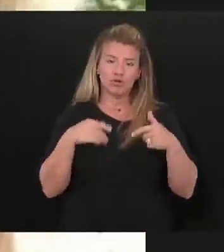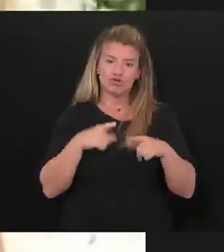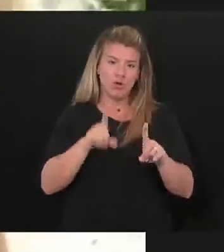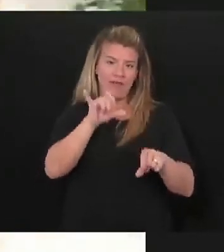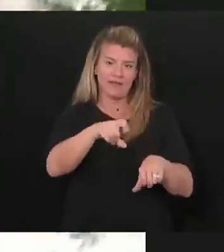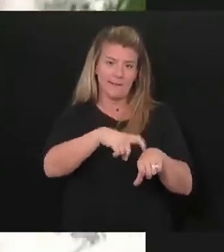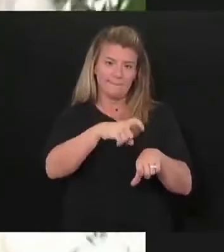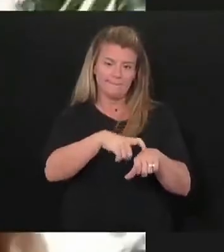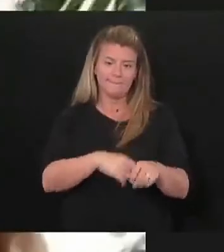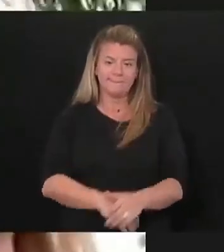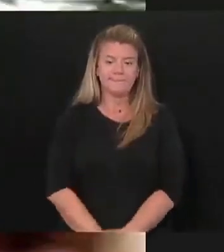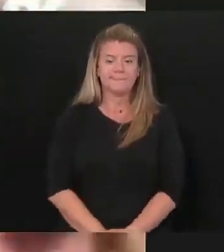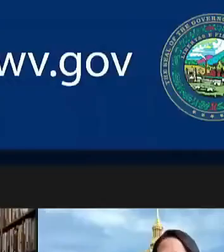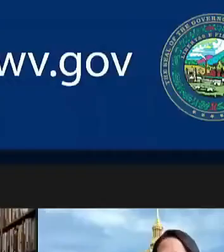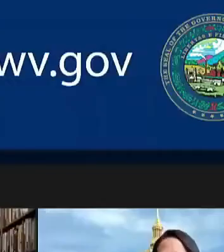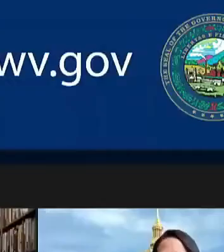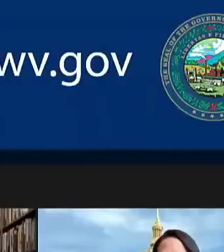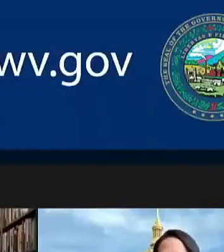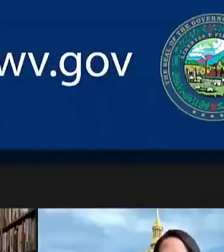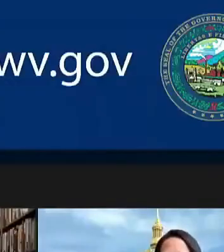capacity?